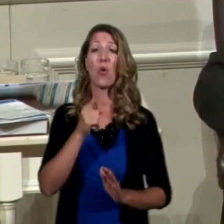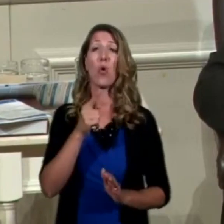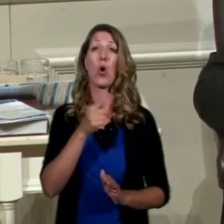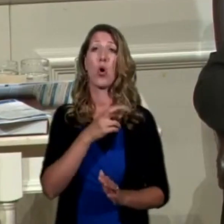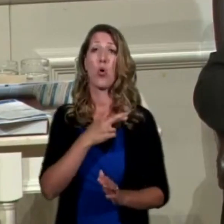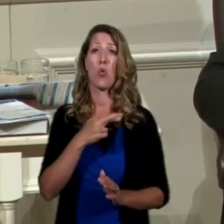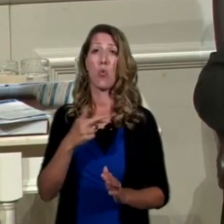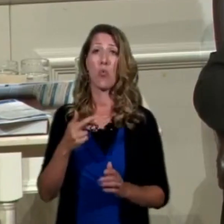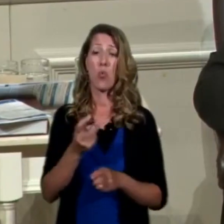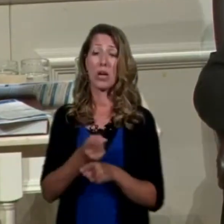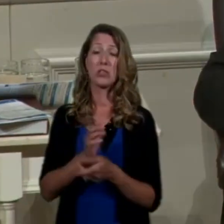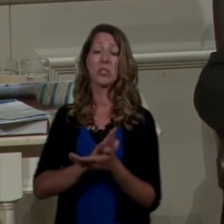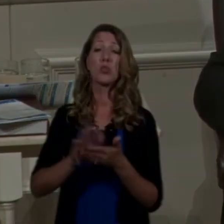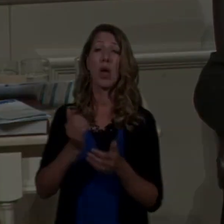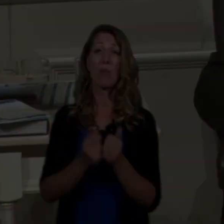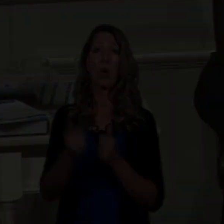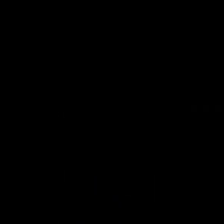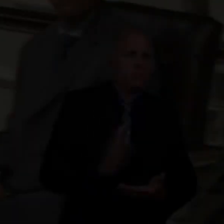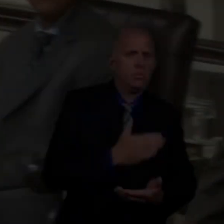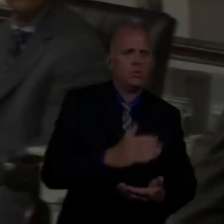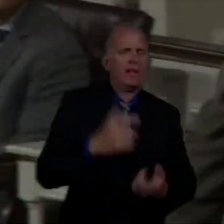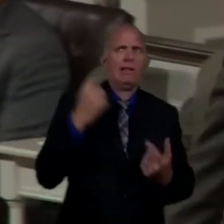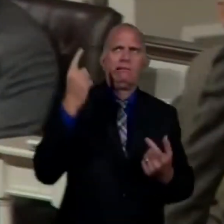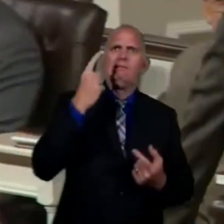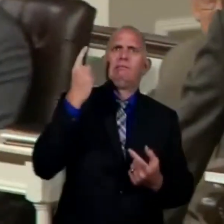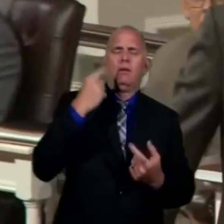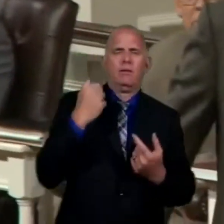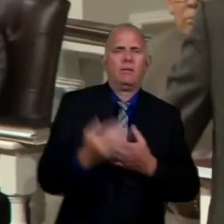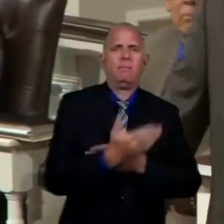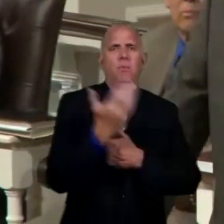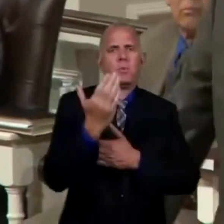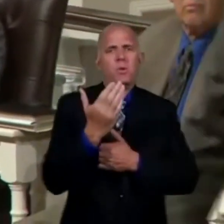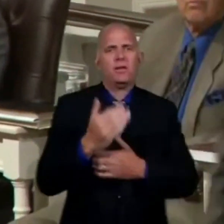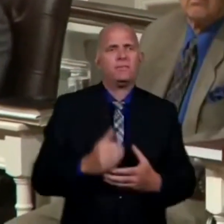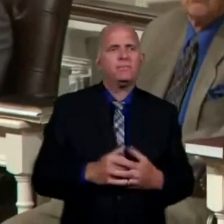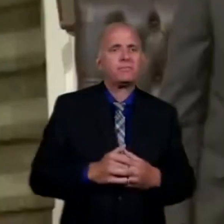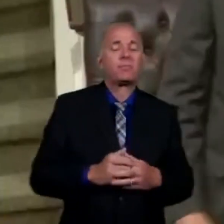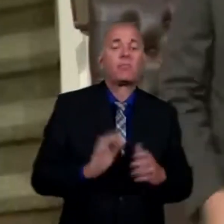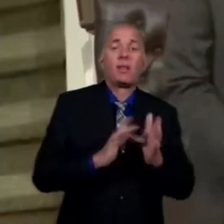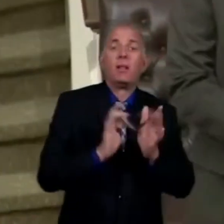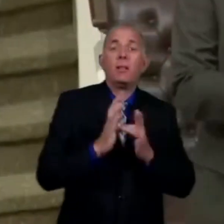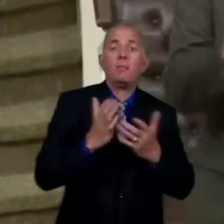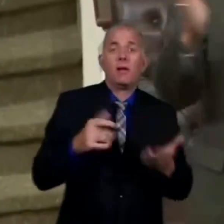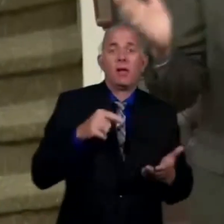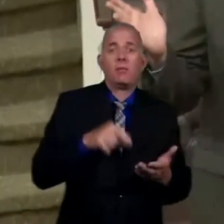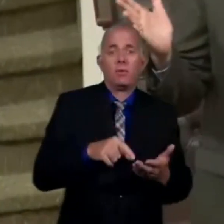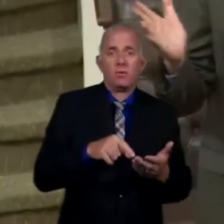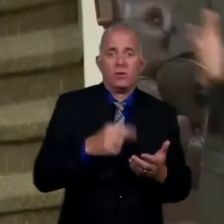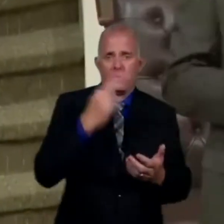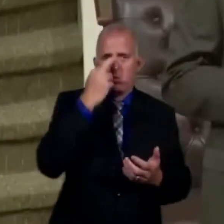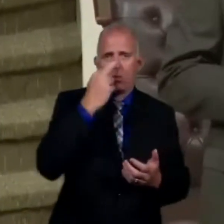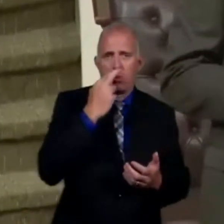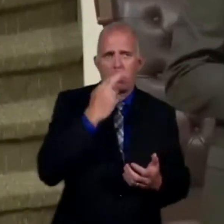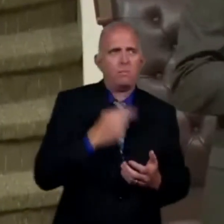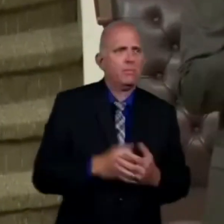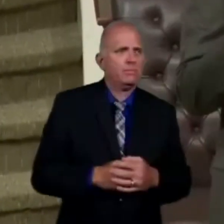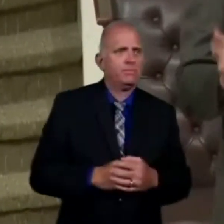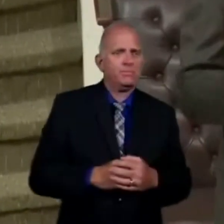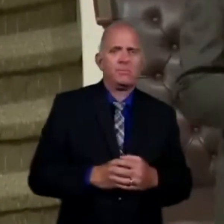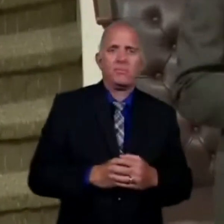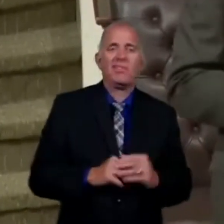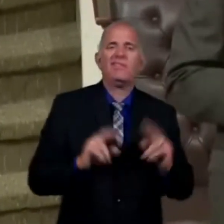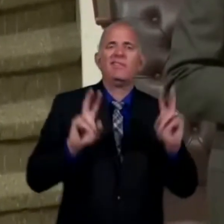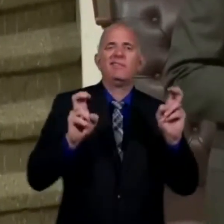to everyone that believeth. We're in the book of Romans, and in this beginning of the year, our theme for the year is